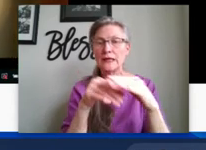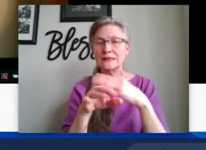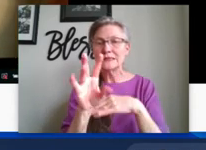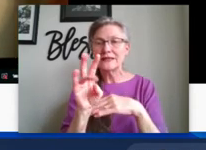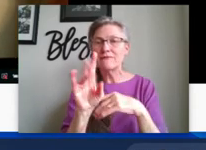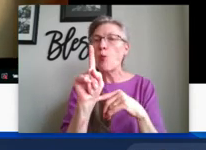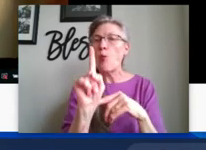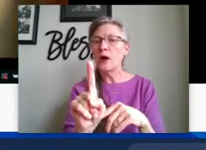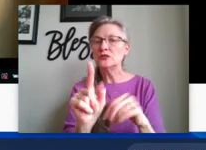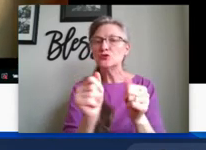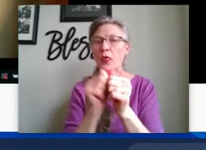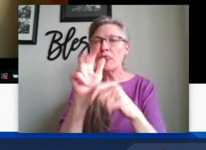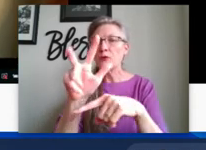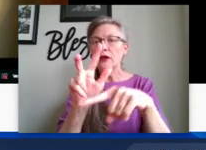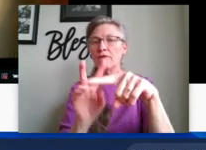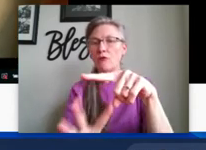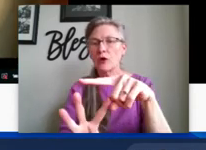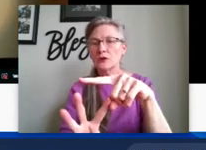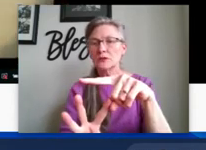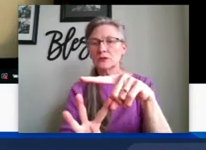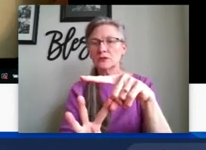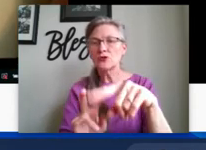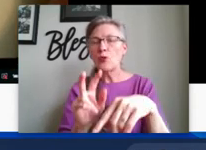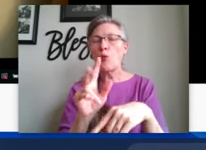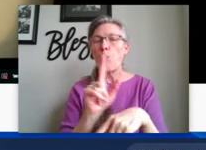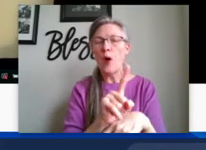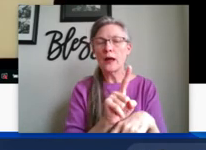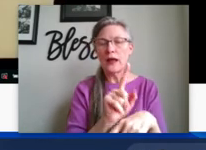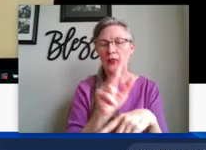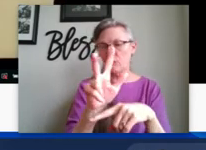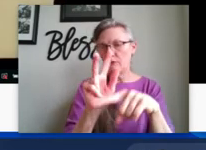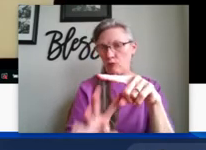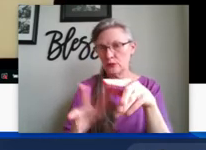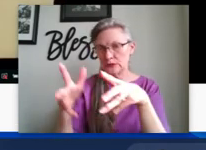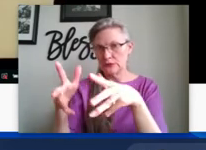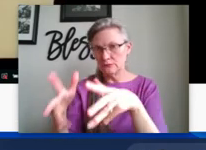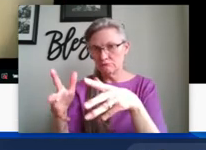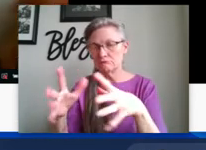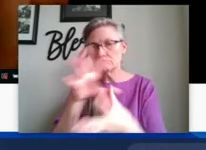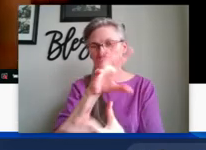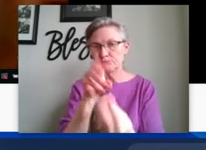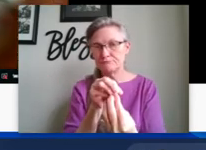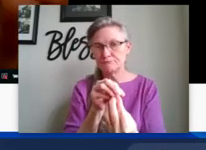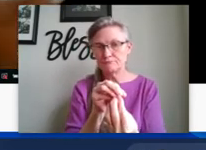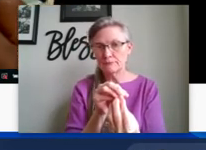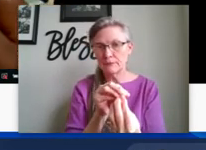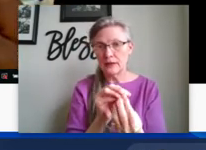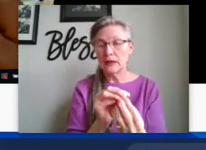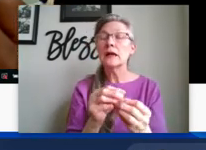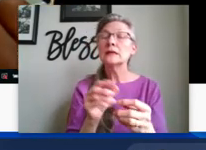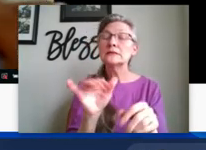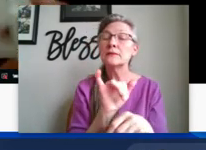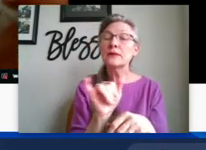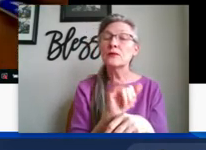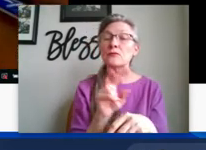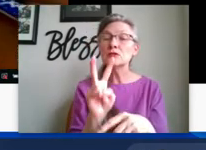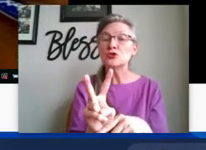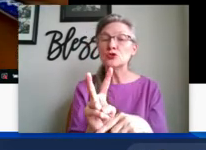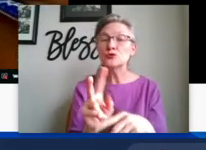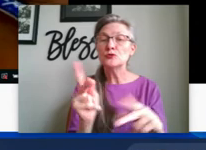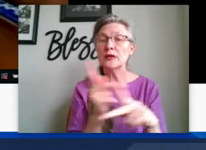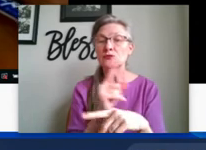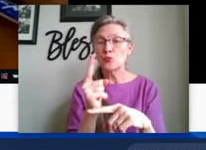one time with 3 left over, so I get 1 3/4 cups. I can do the same thing for 2